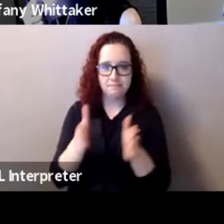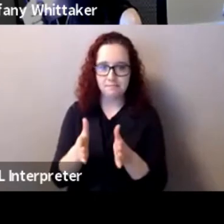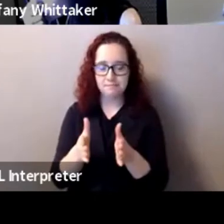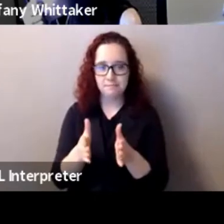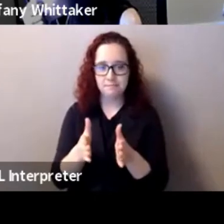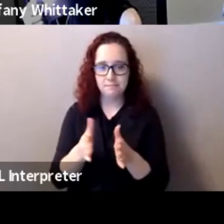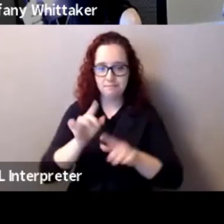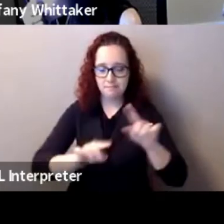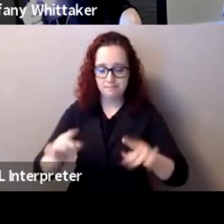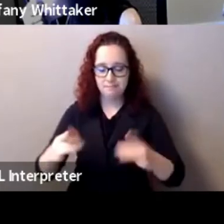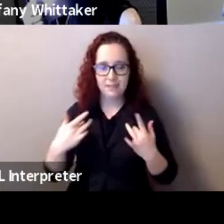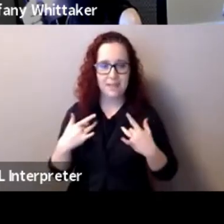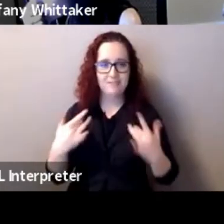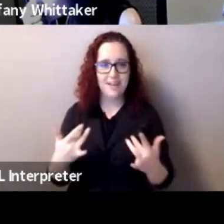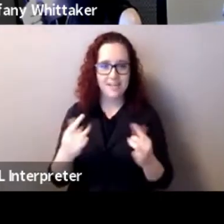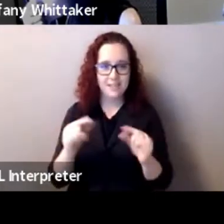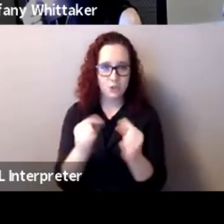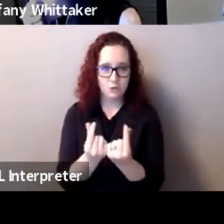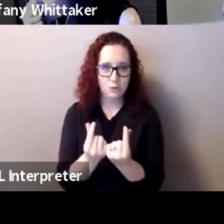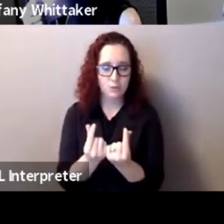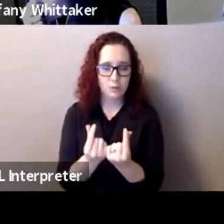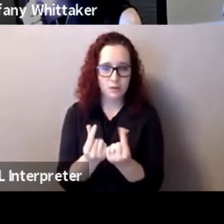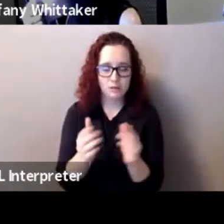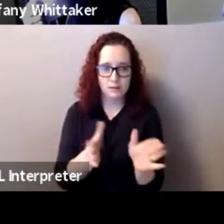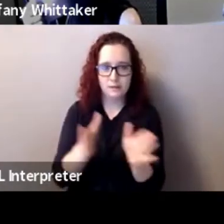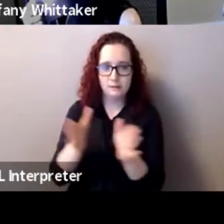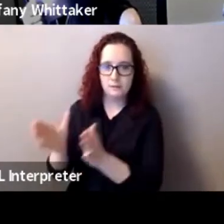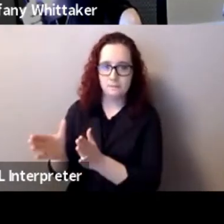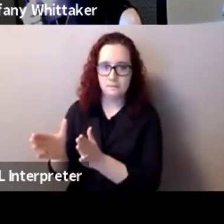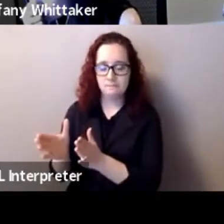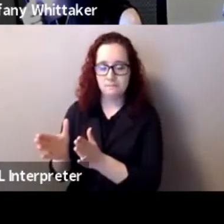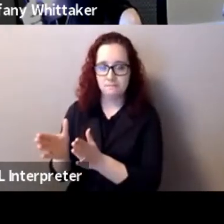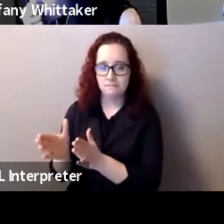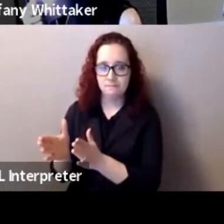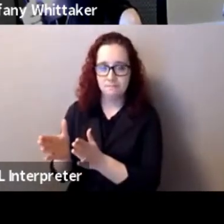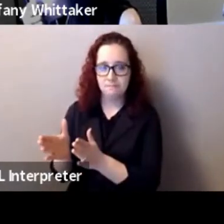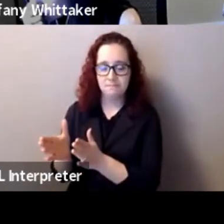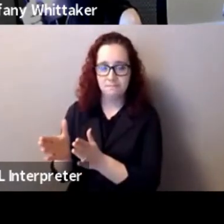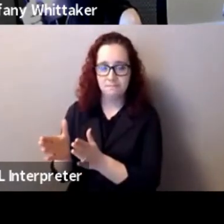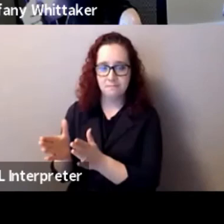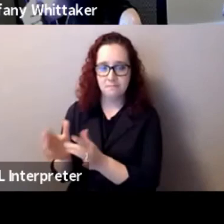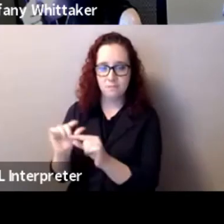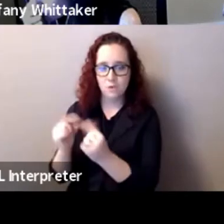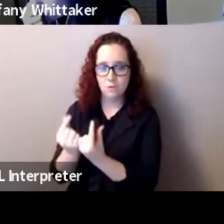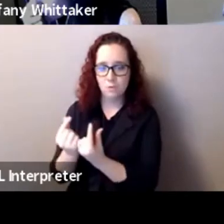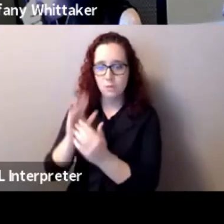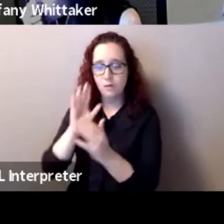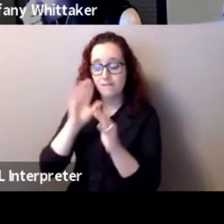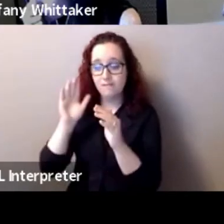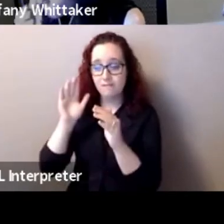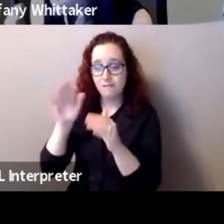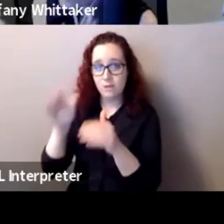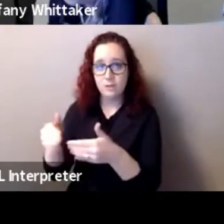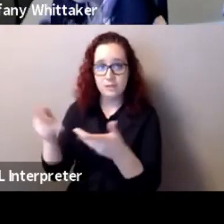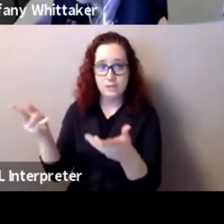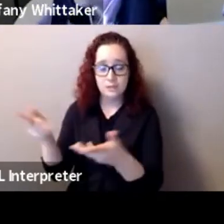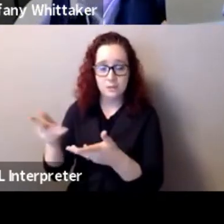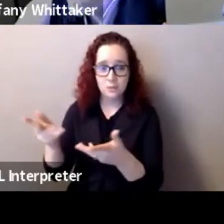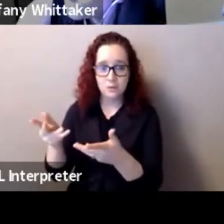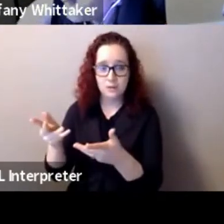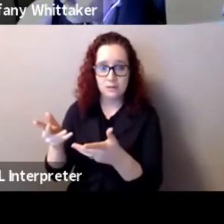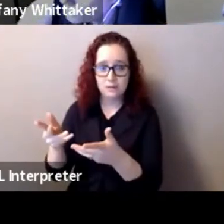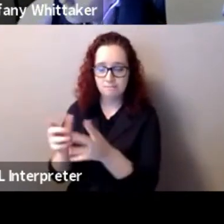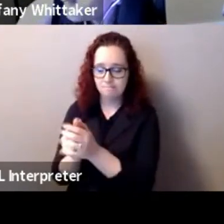various events as well. And then we also had the group which just really focused down on growing